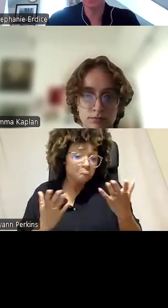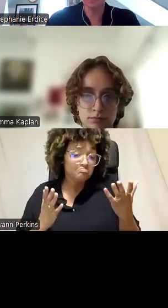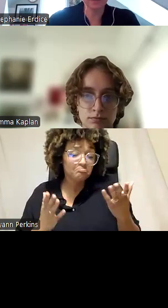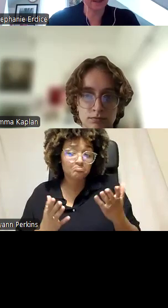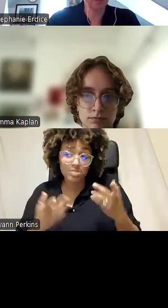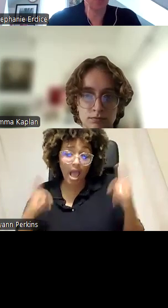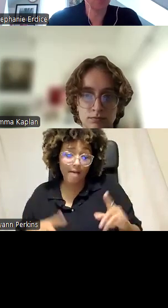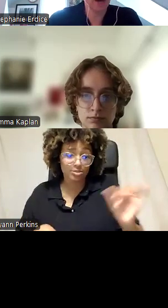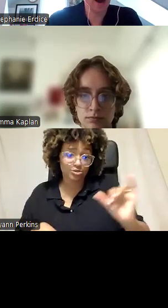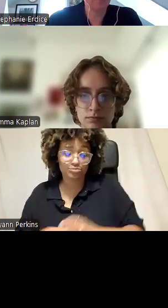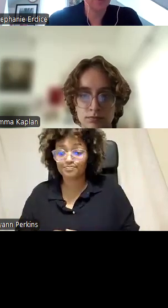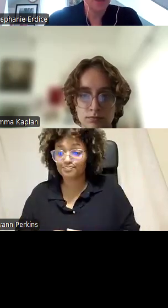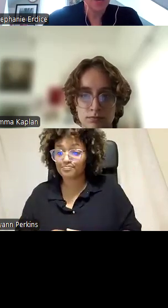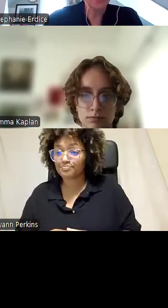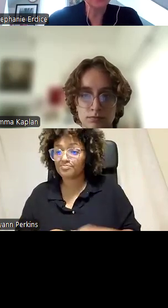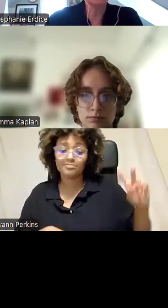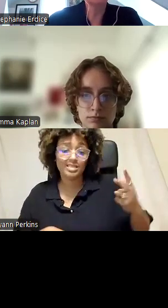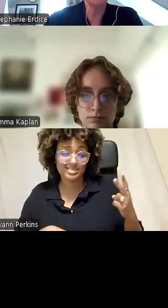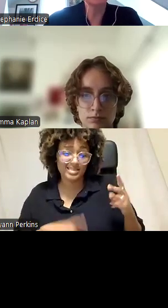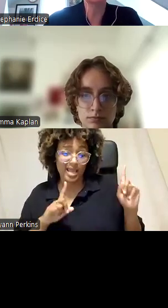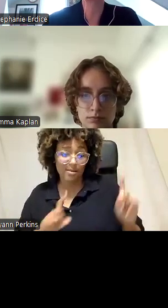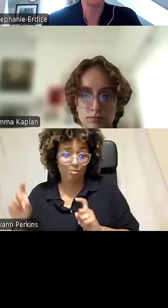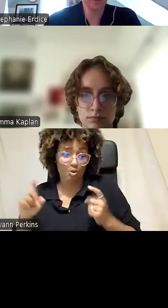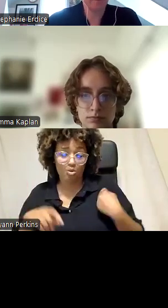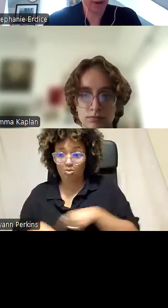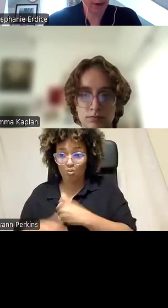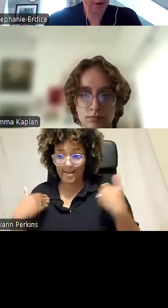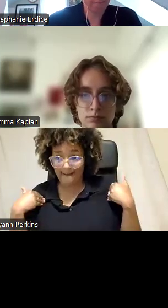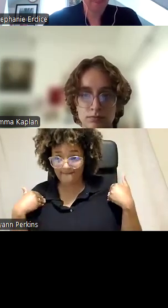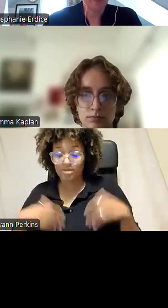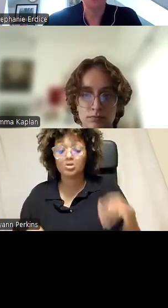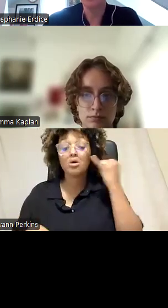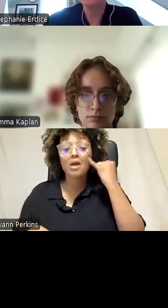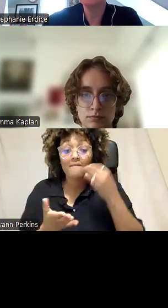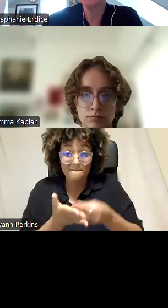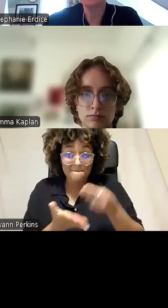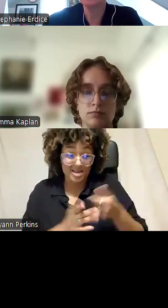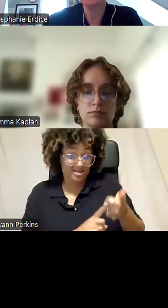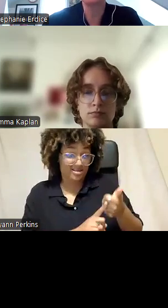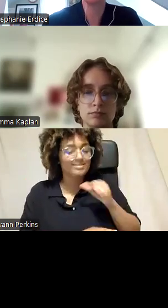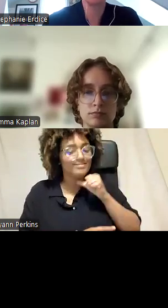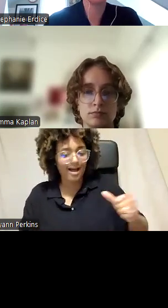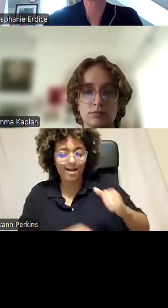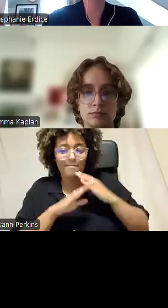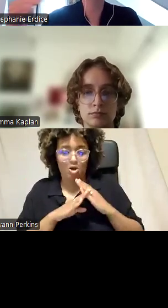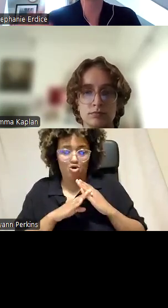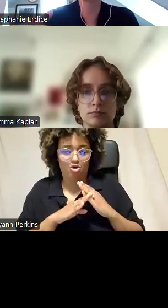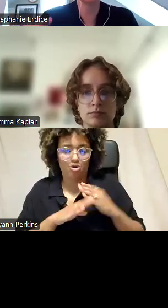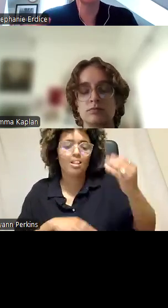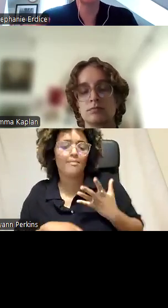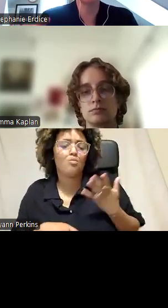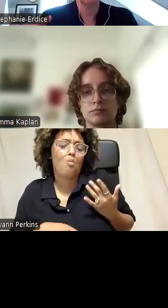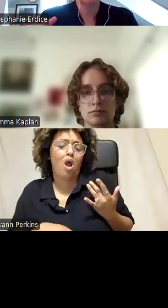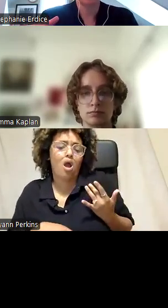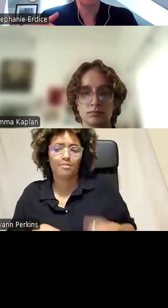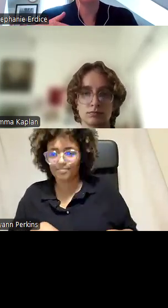take a look at the second poll we have. And if money is not a barrier, I want you to say why. And so some